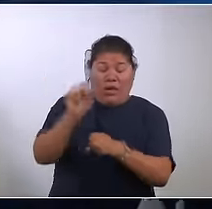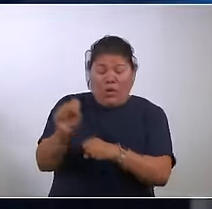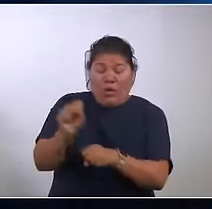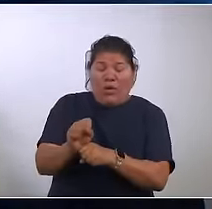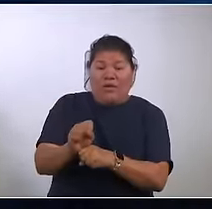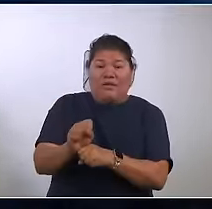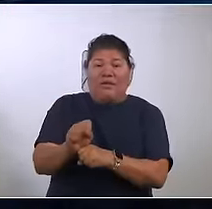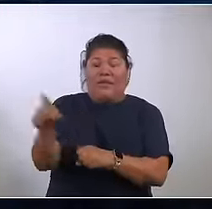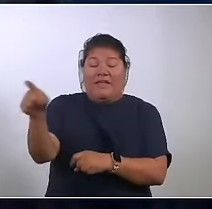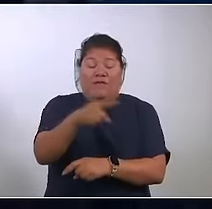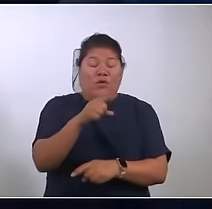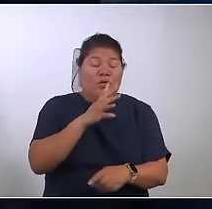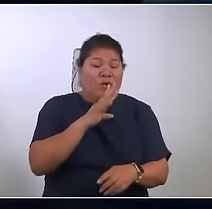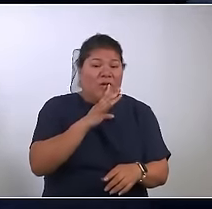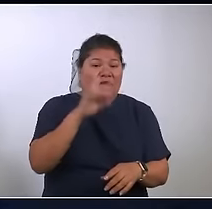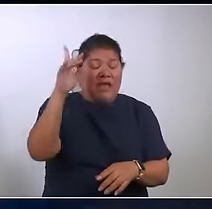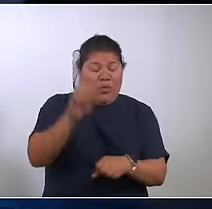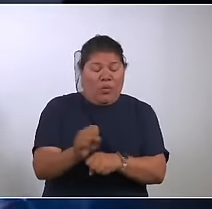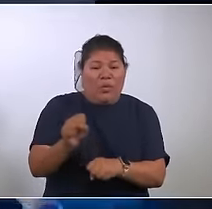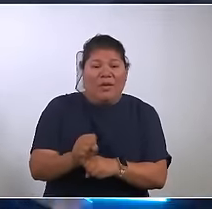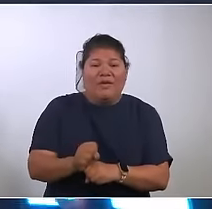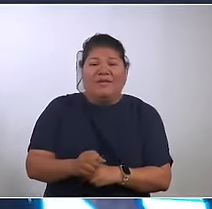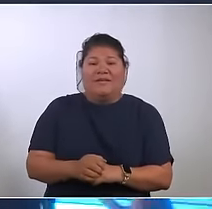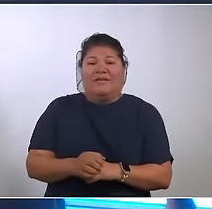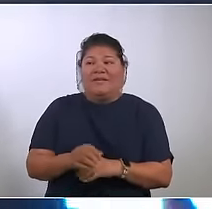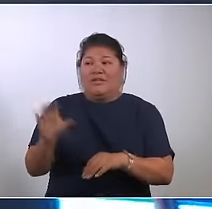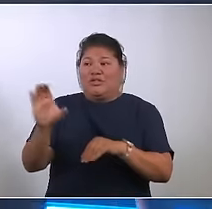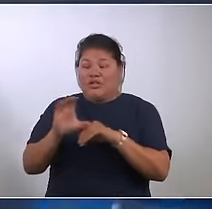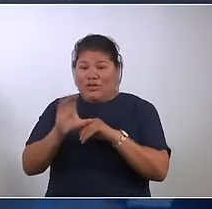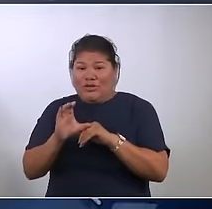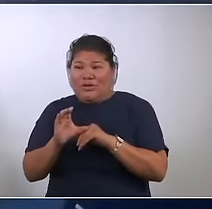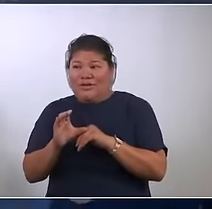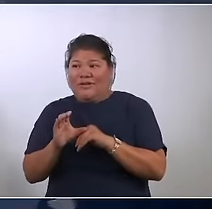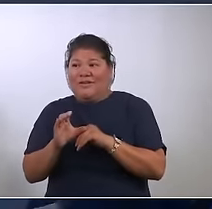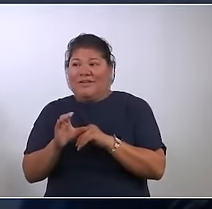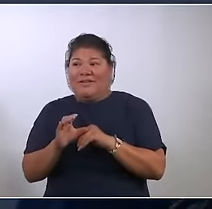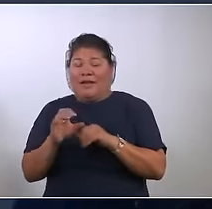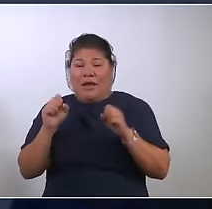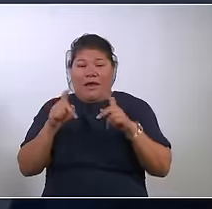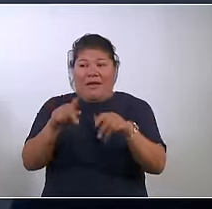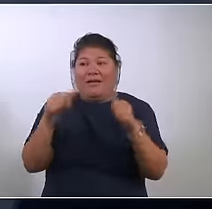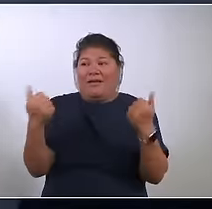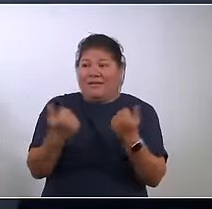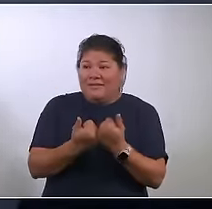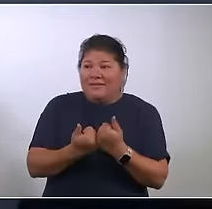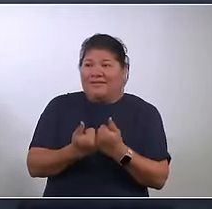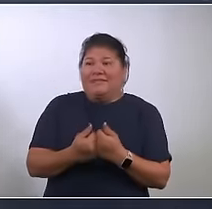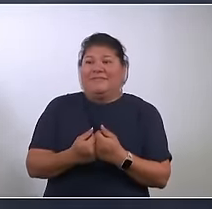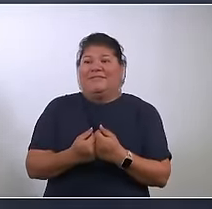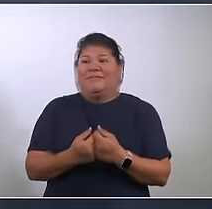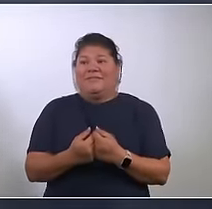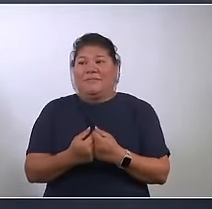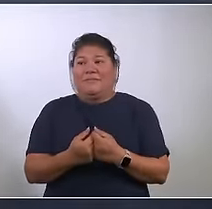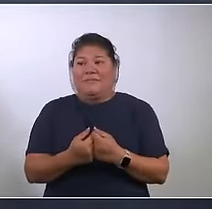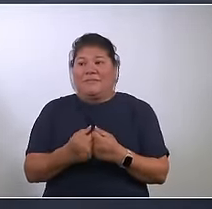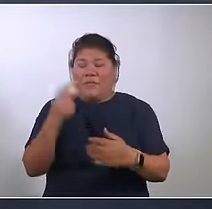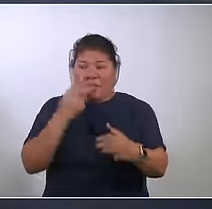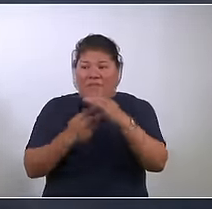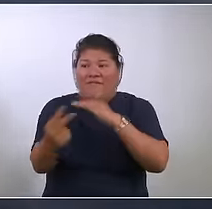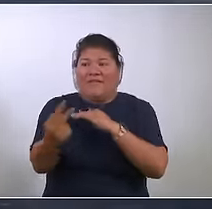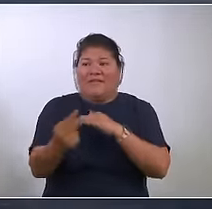He works. Si tú hablas, if you speak, él obra. He works. Iglesia. Church. Asamblea apostólica. Apostolic assembly.